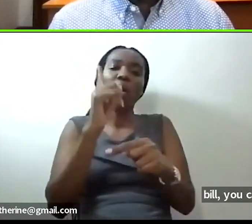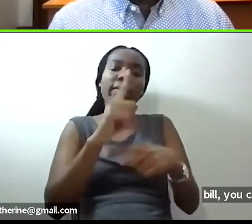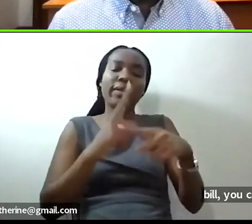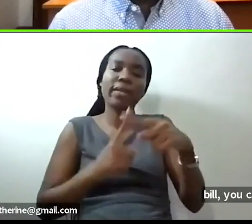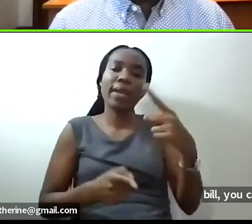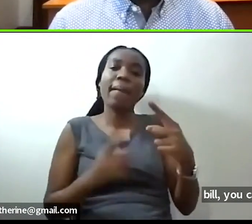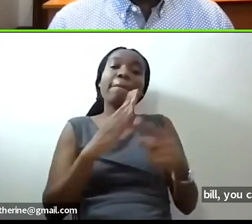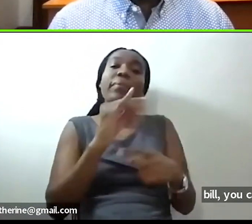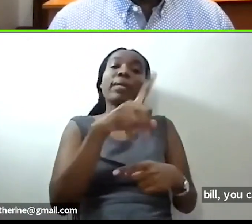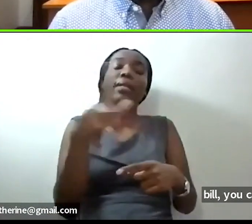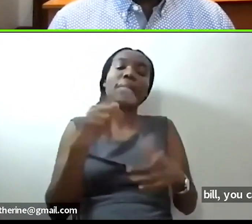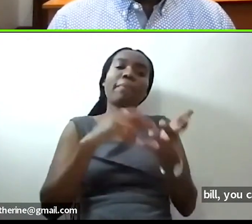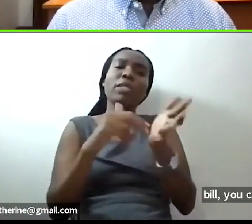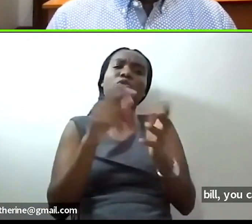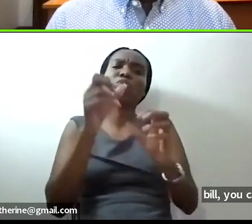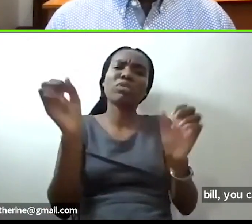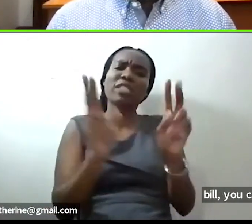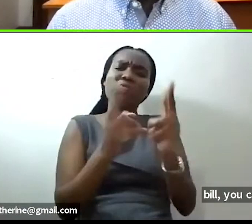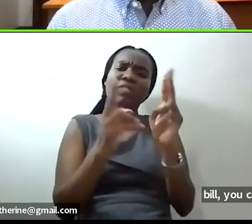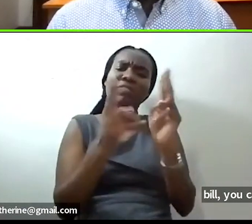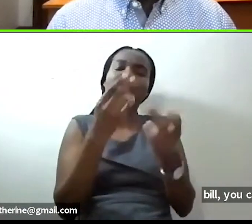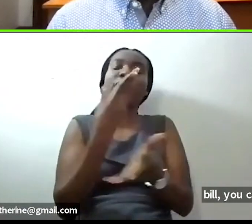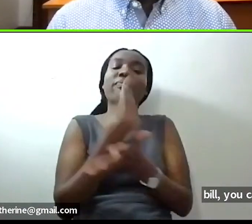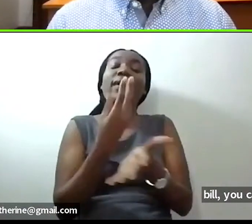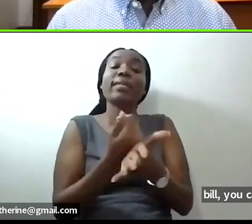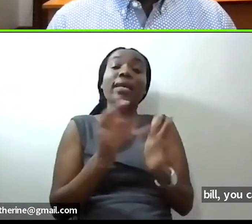interest on it somewhere else. So